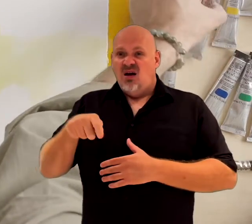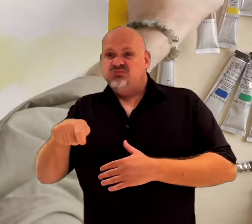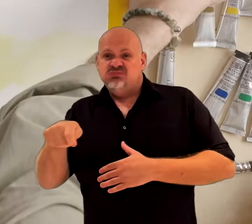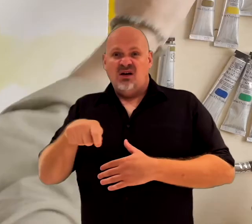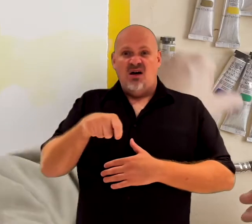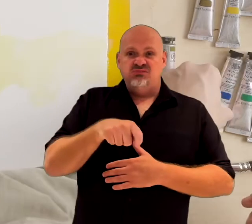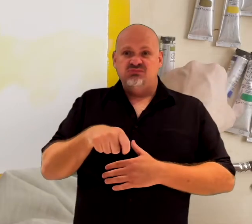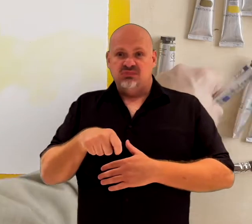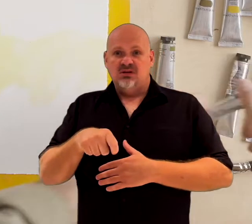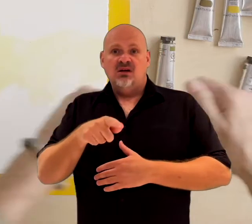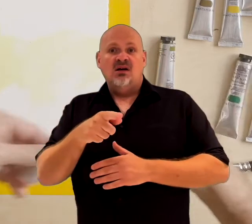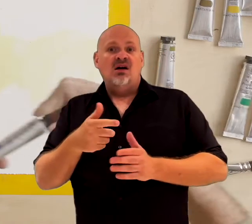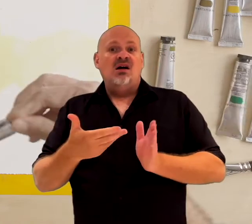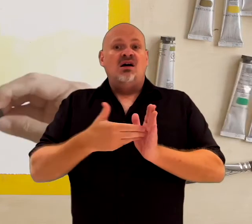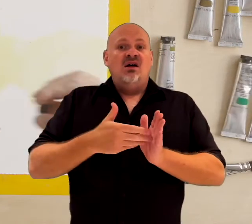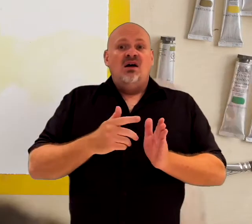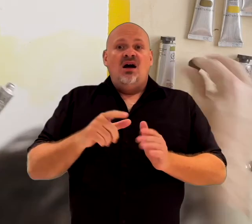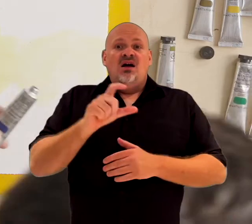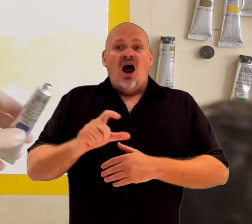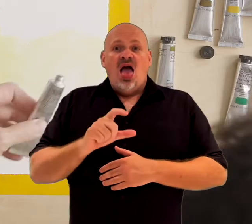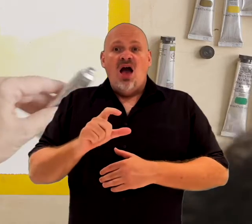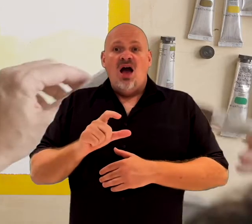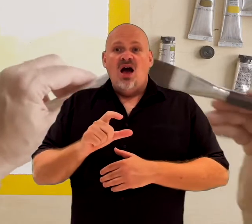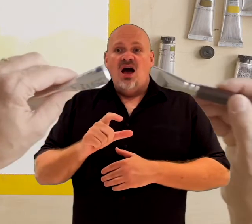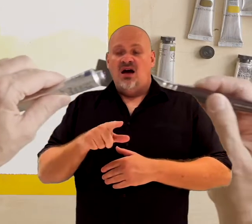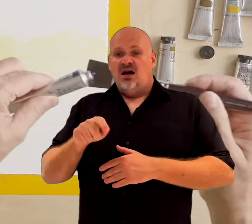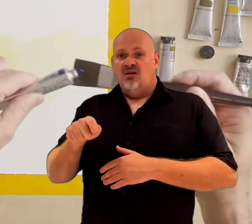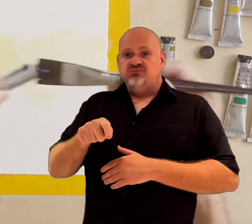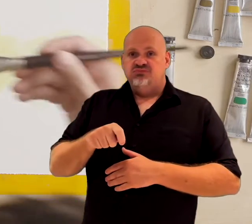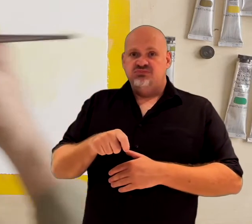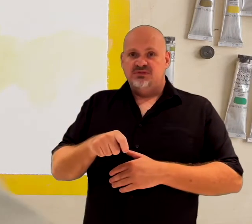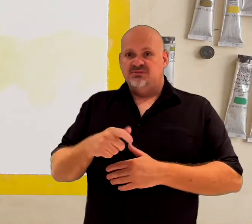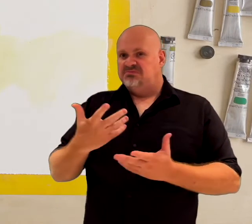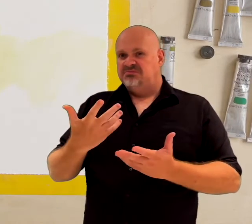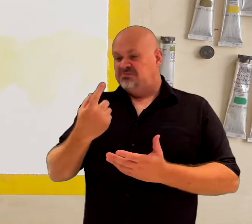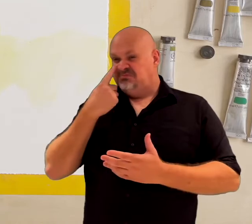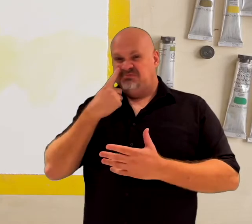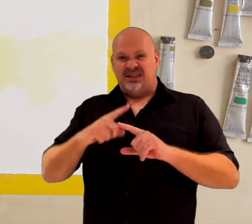color, let's say something very different, just to show you, take a little bit of blue,